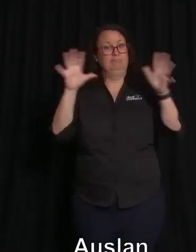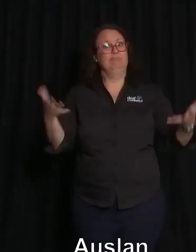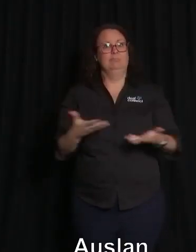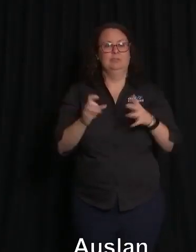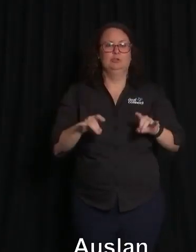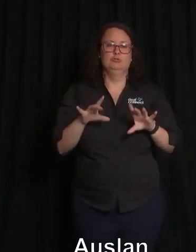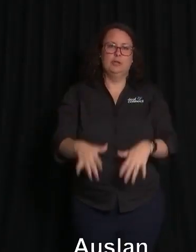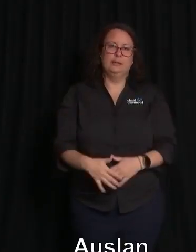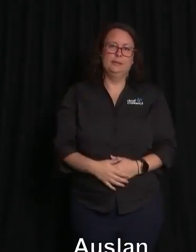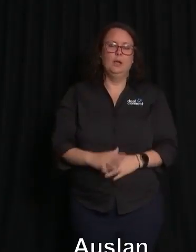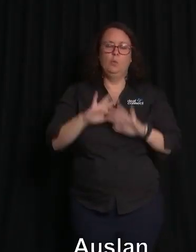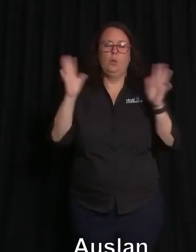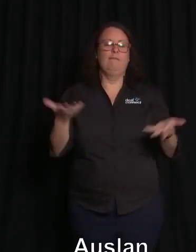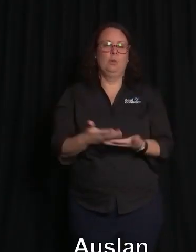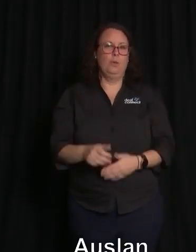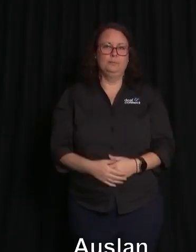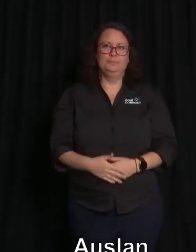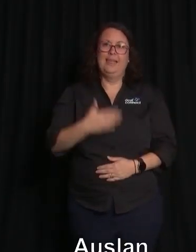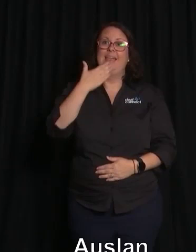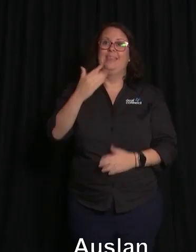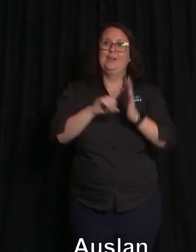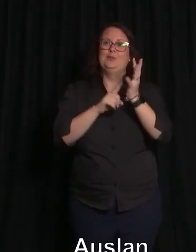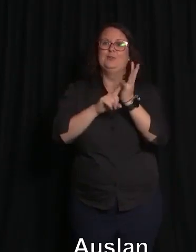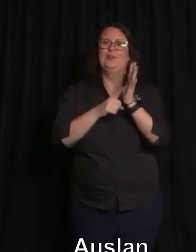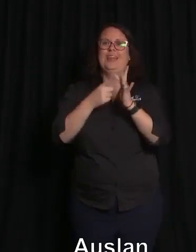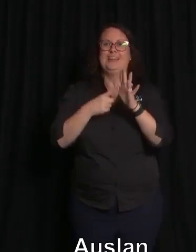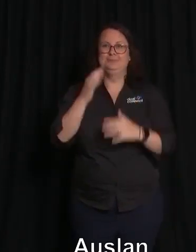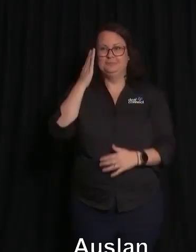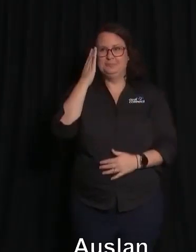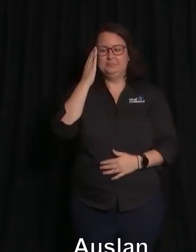territories. Thank you, Julia, for joining us.